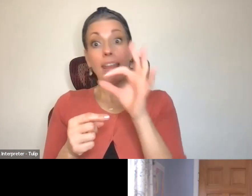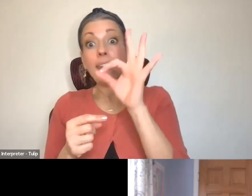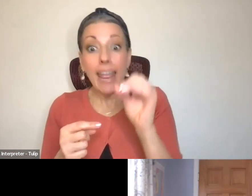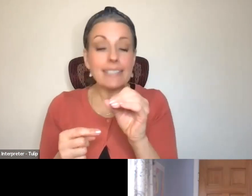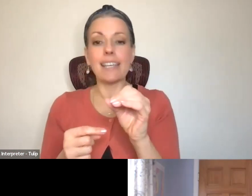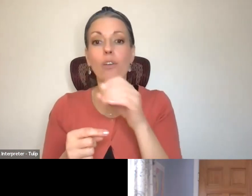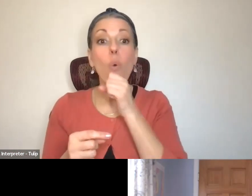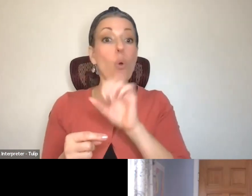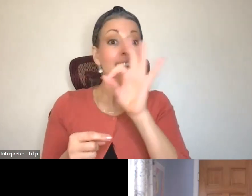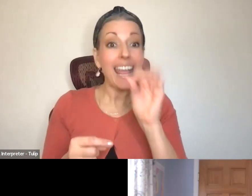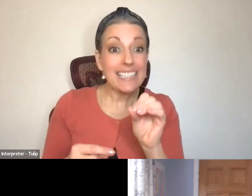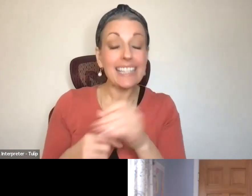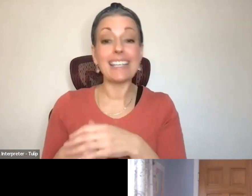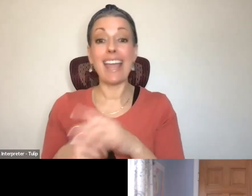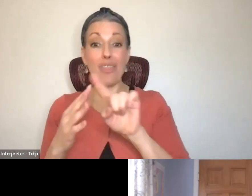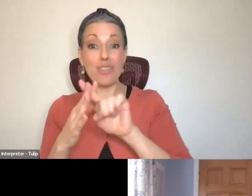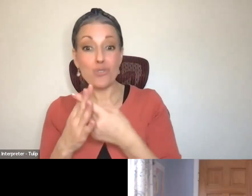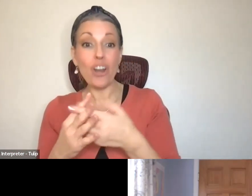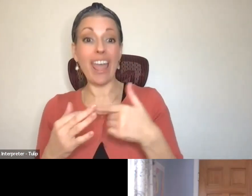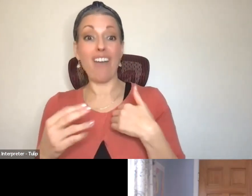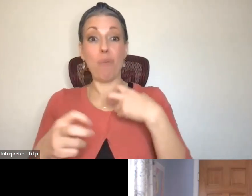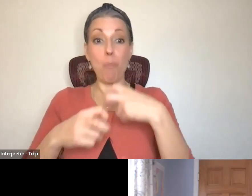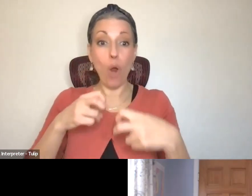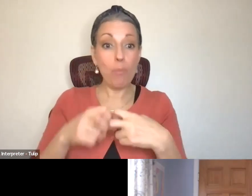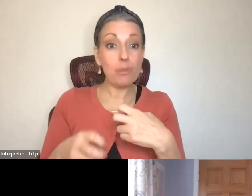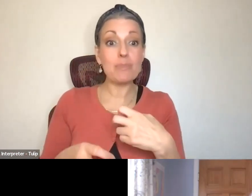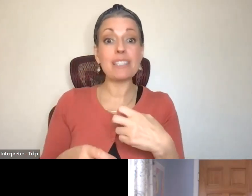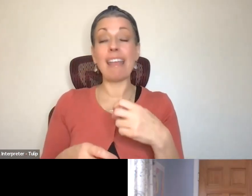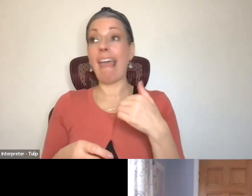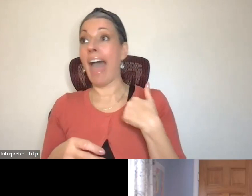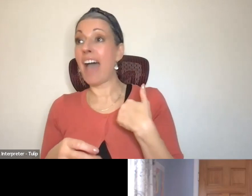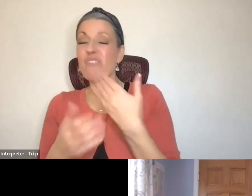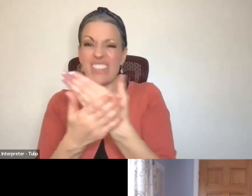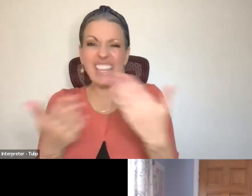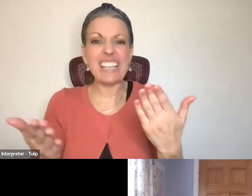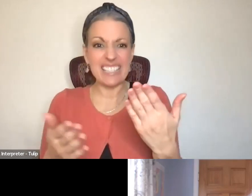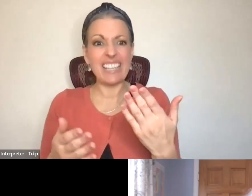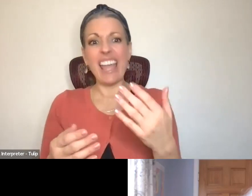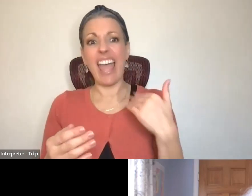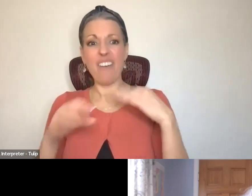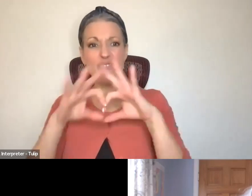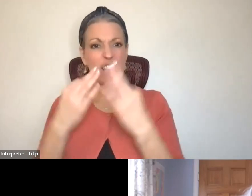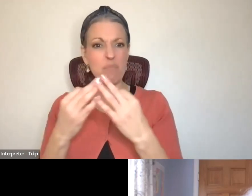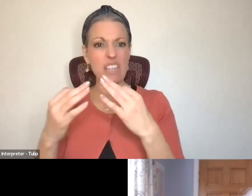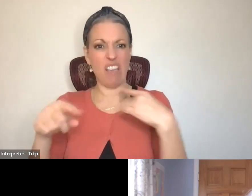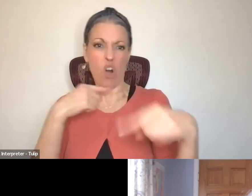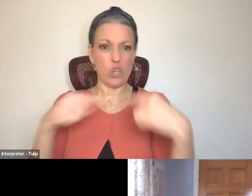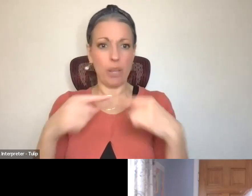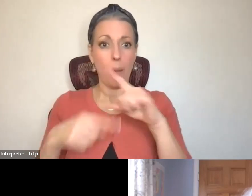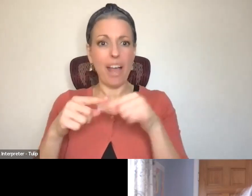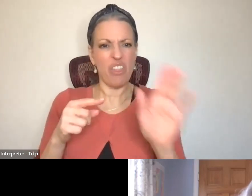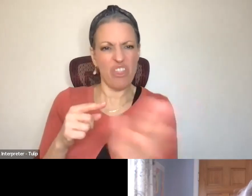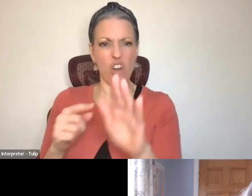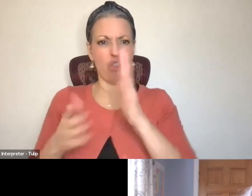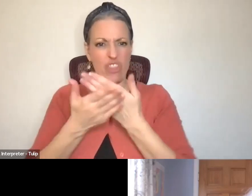90 and is starting to have problems and has an estate and family members fighting over it, and those kinds of things can be